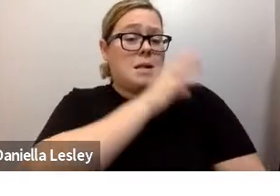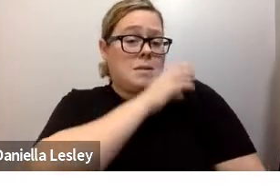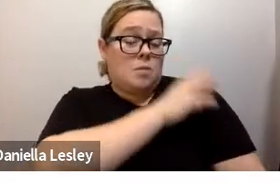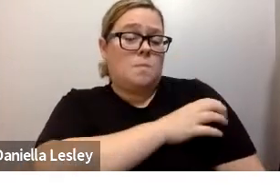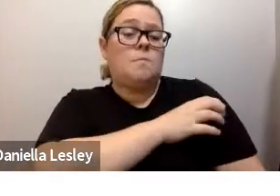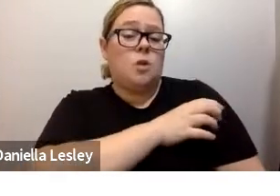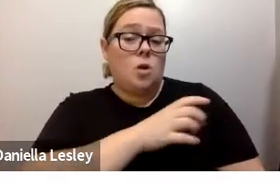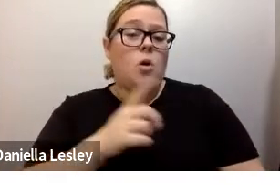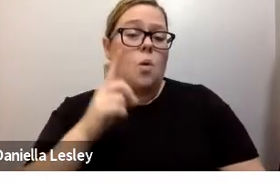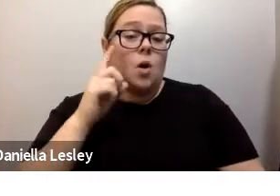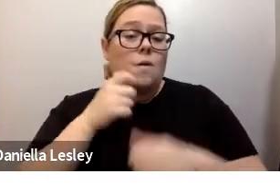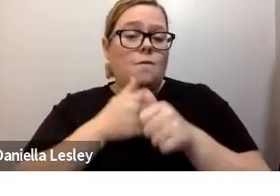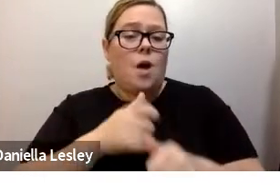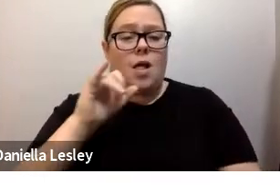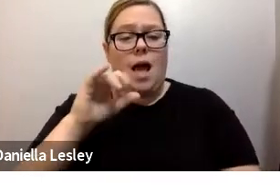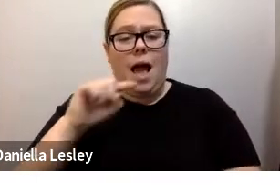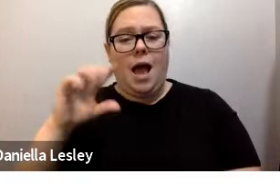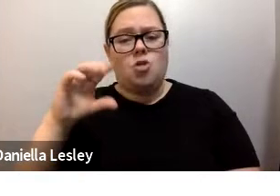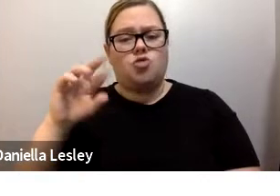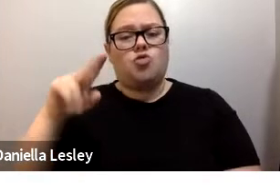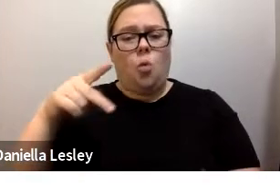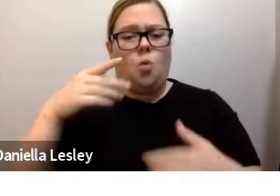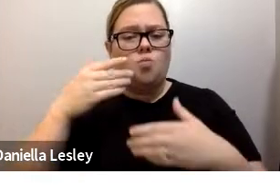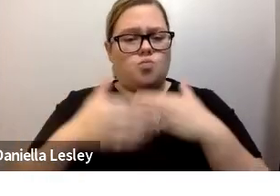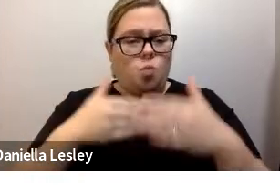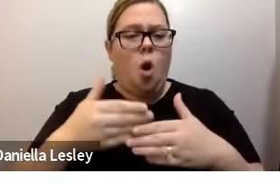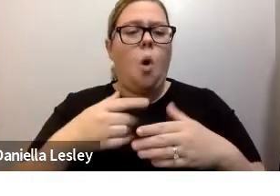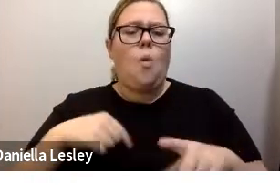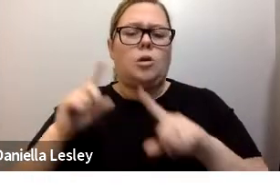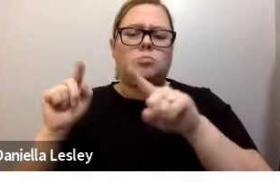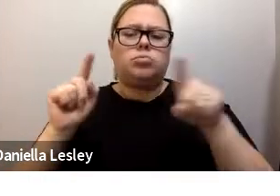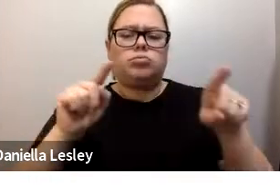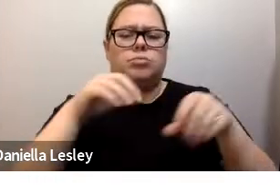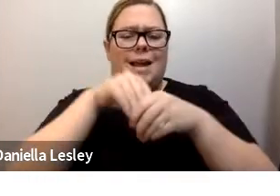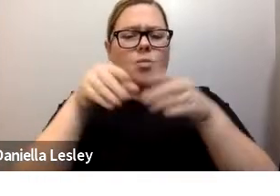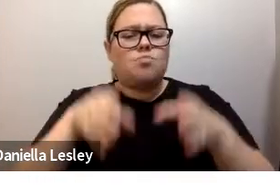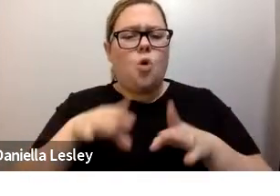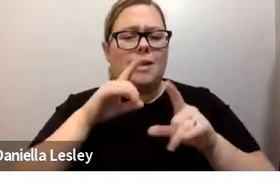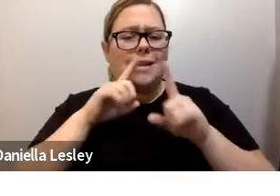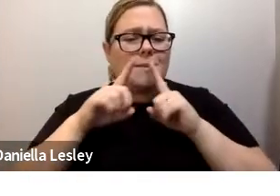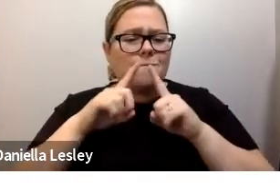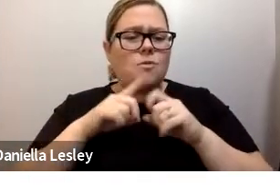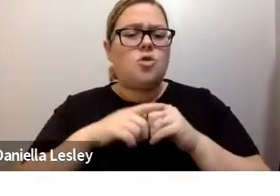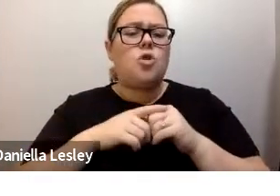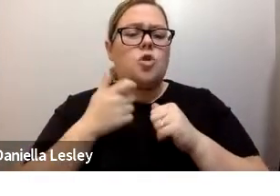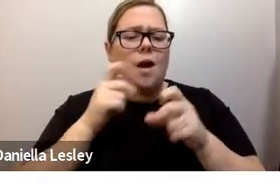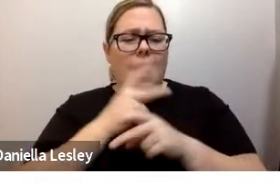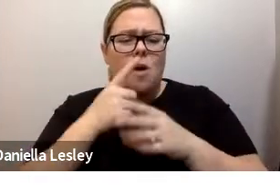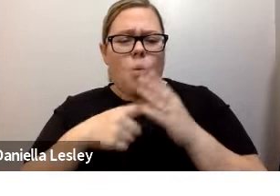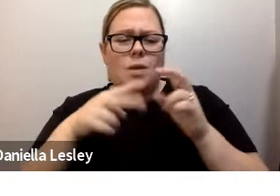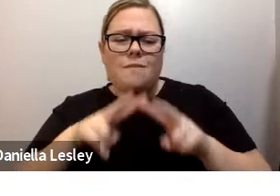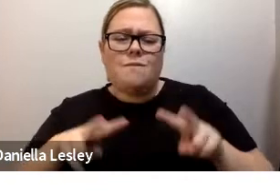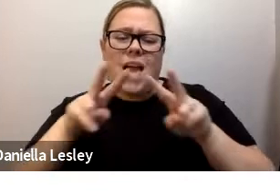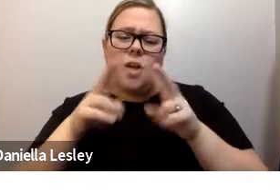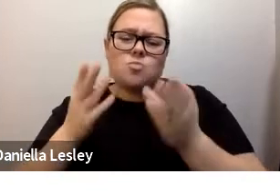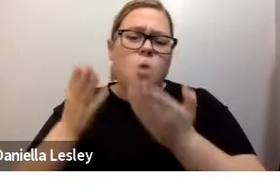I-Core process where you go out and you do a lot of in-person interviews. You try to establish what your value proposition is to these